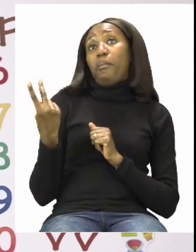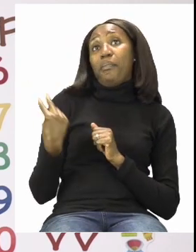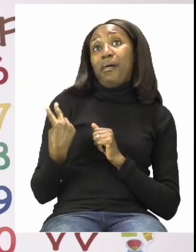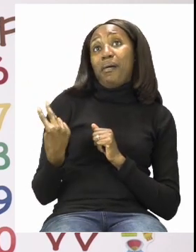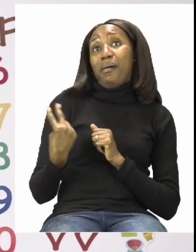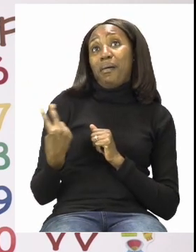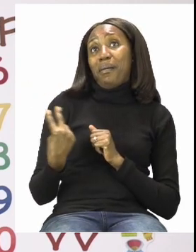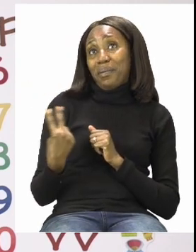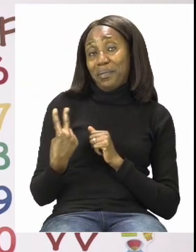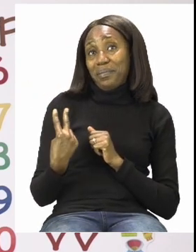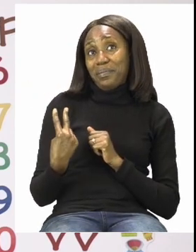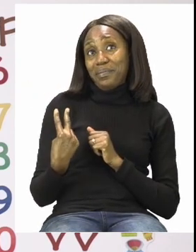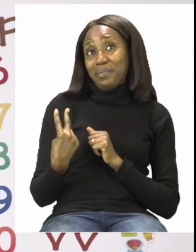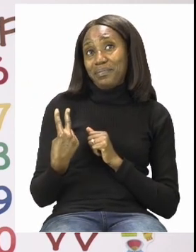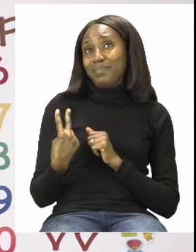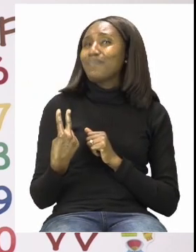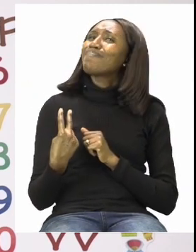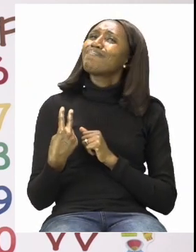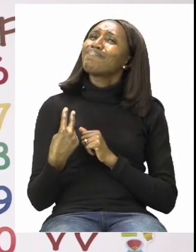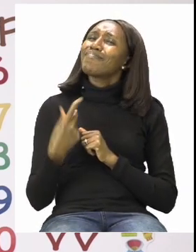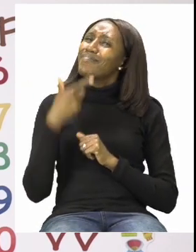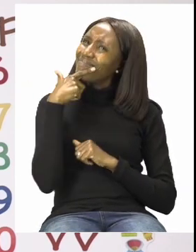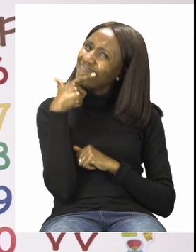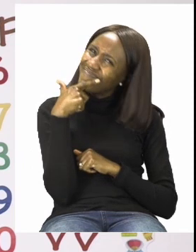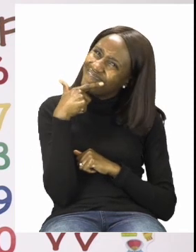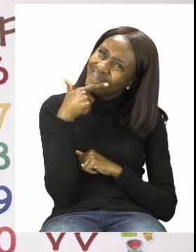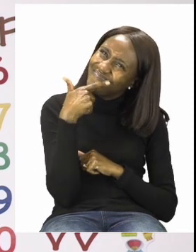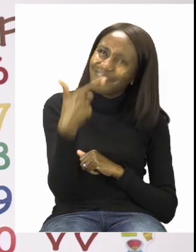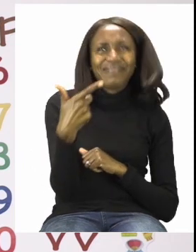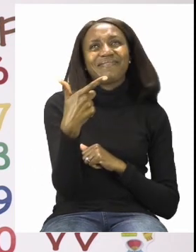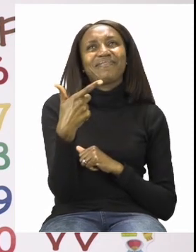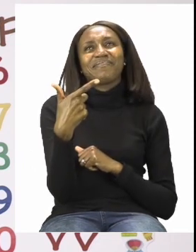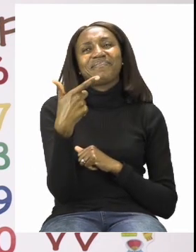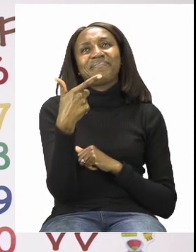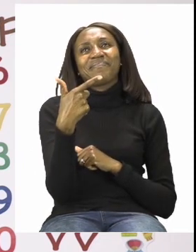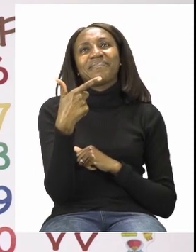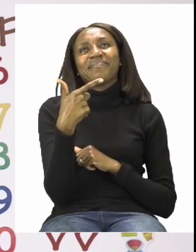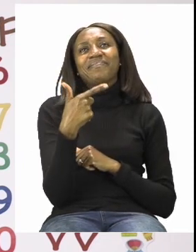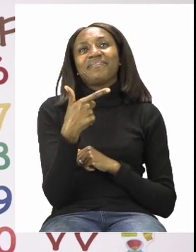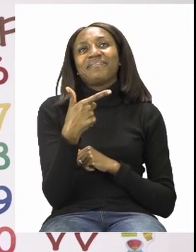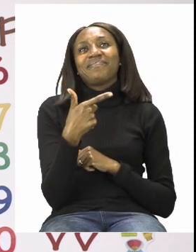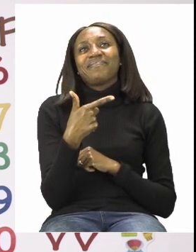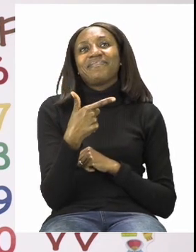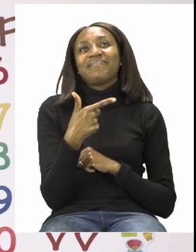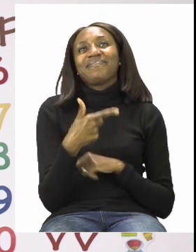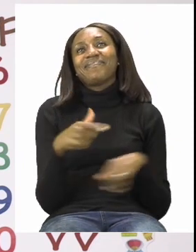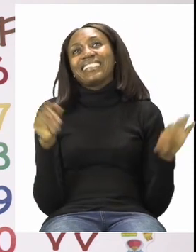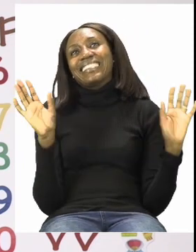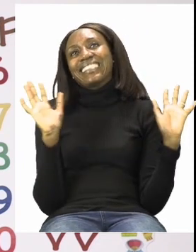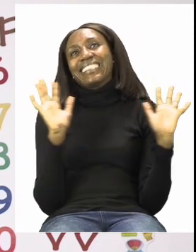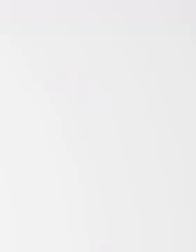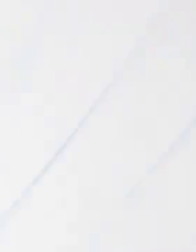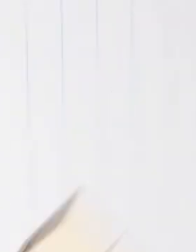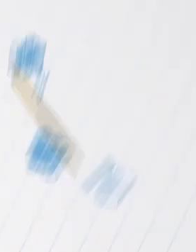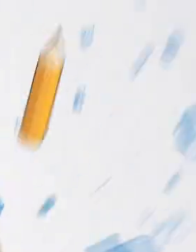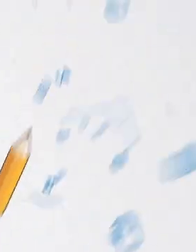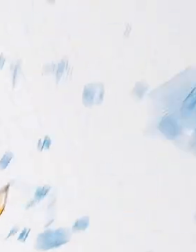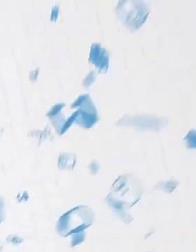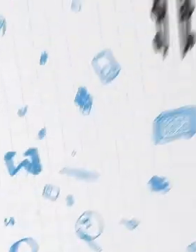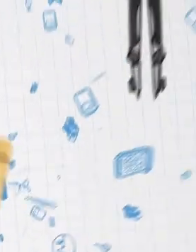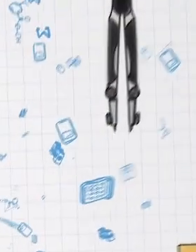and I, we would like to say thank you for joining us today and goodbye.